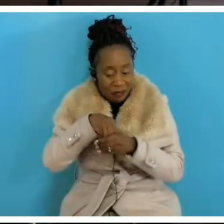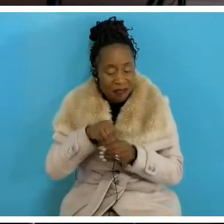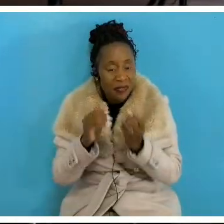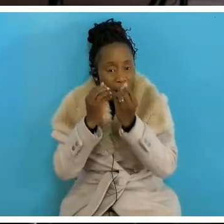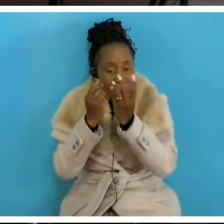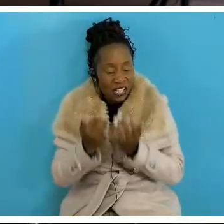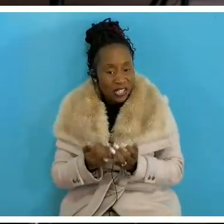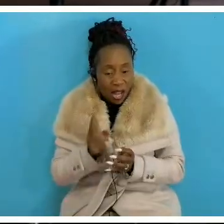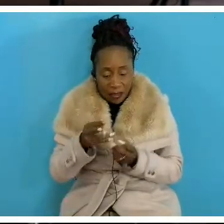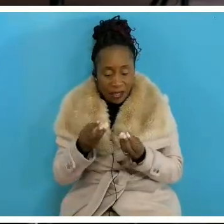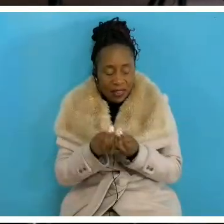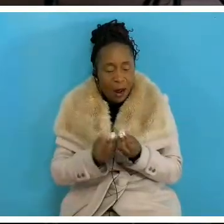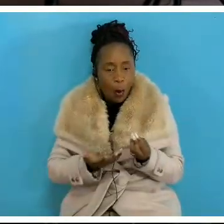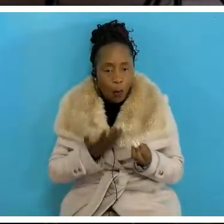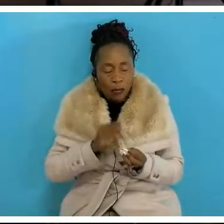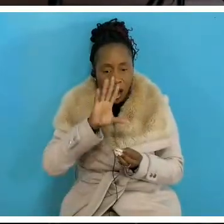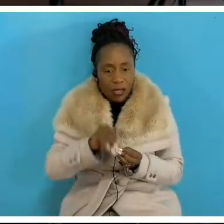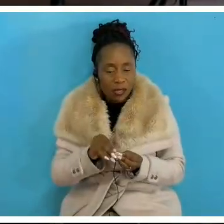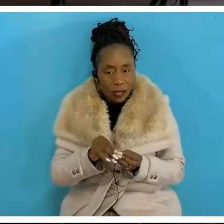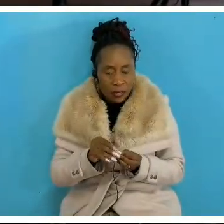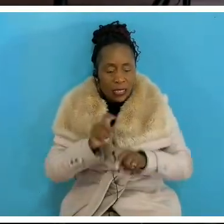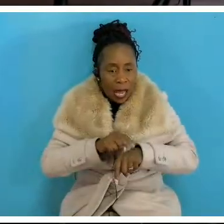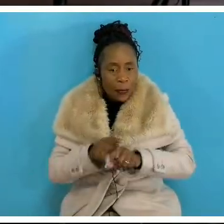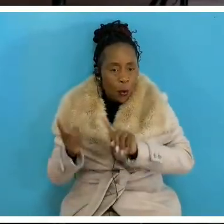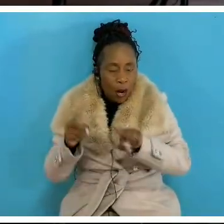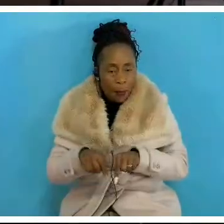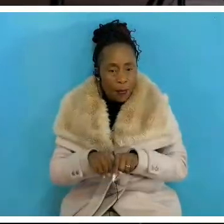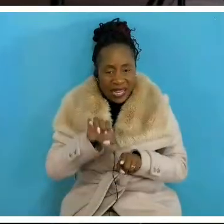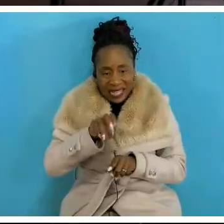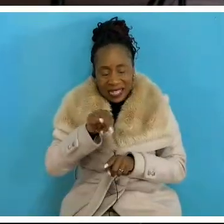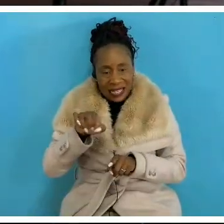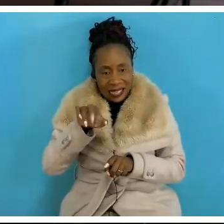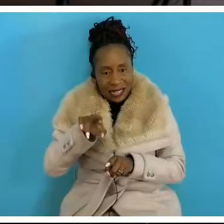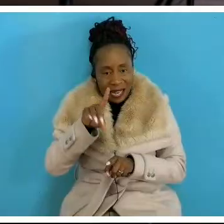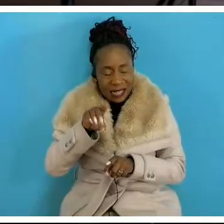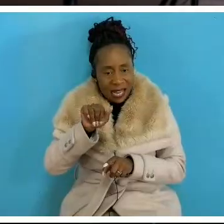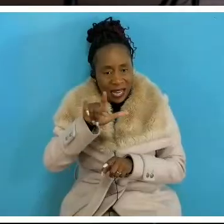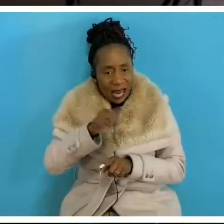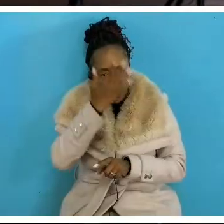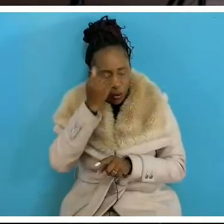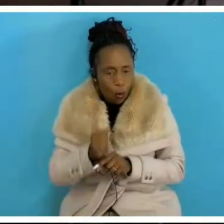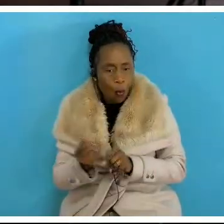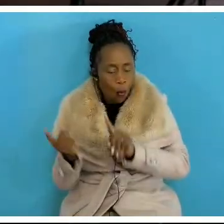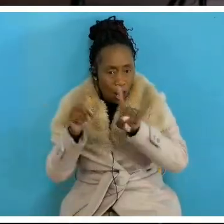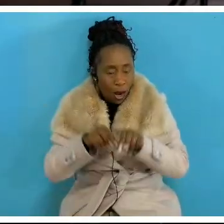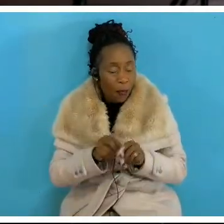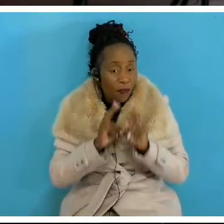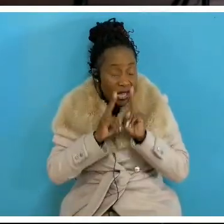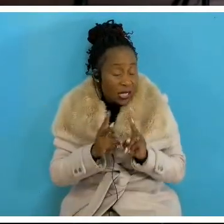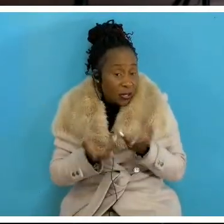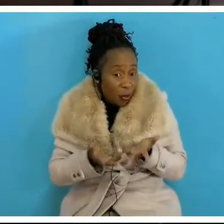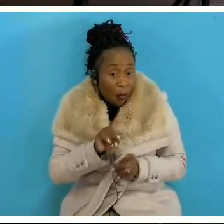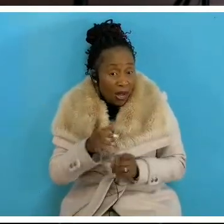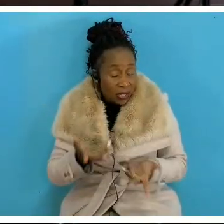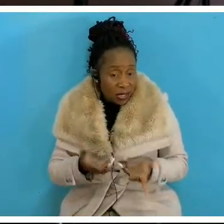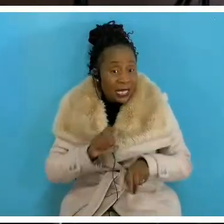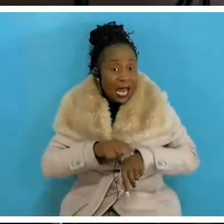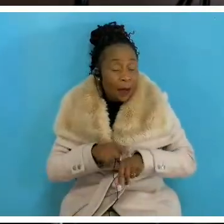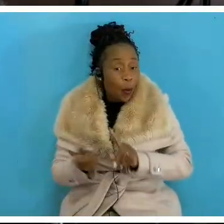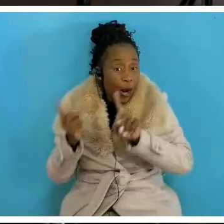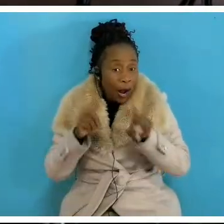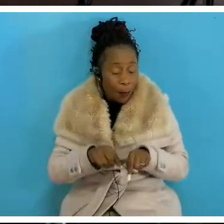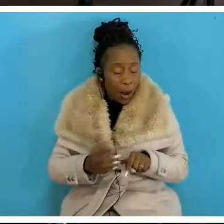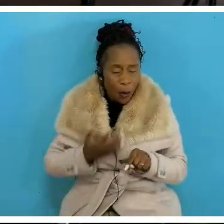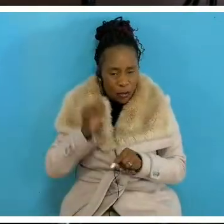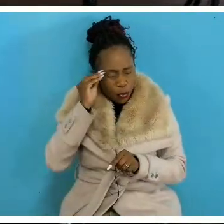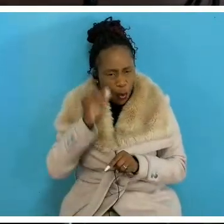to ask from you is, when you come to Enderdale, I don't know if you're coming to visit Enderdale. When you come to Enderdale, I want to know the SMMEs